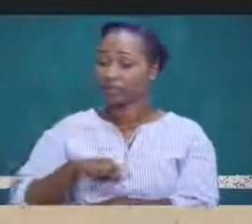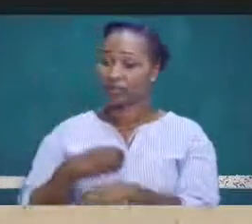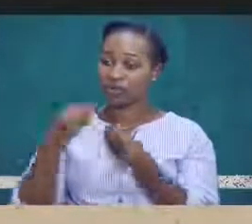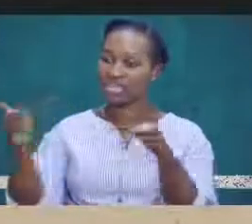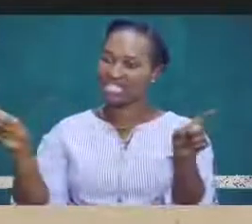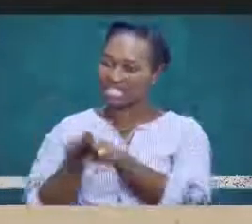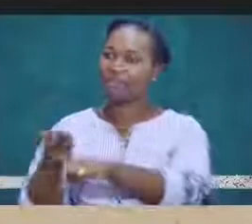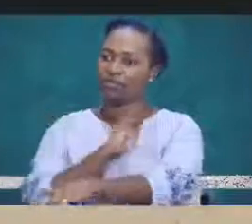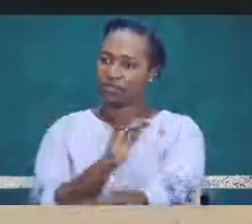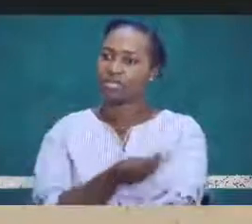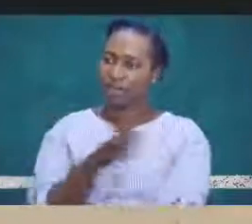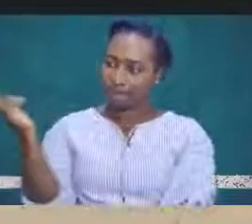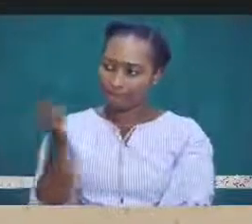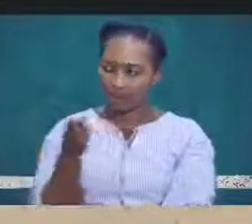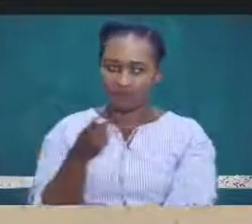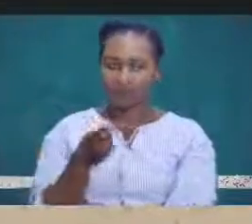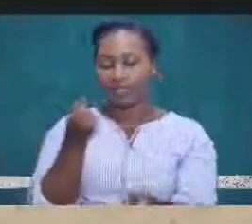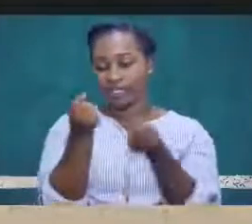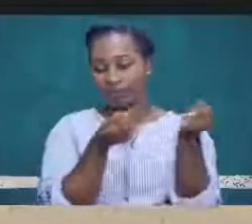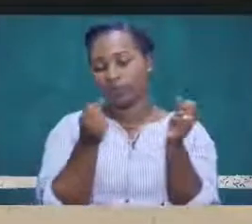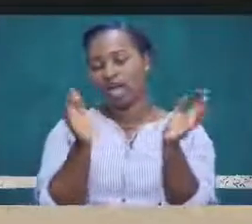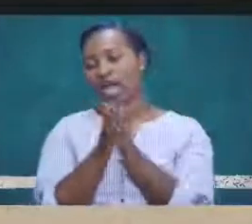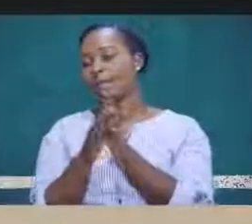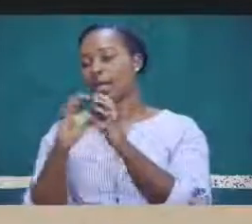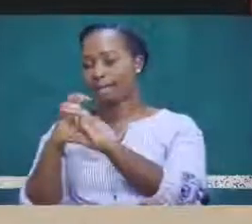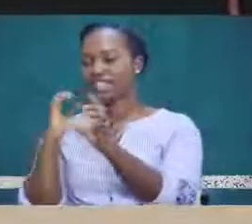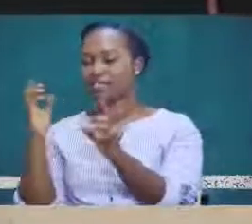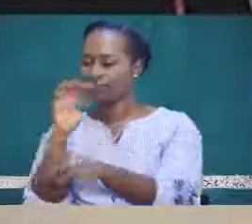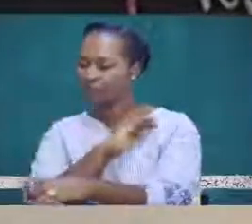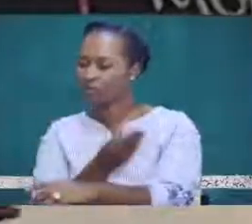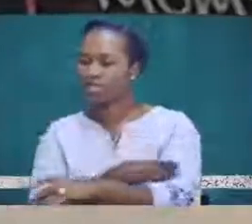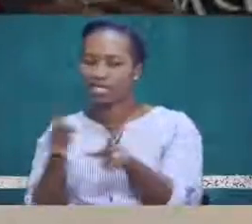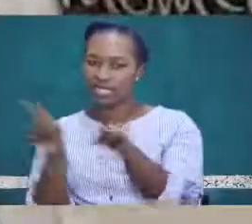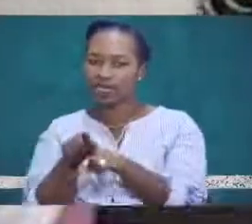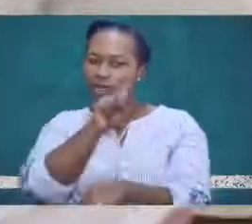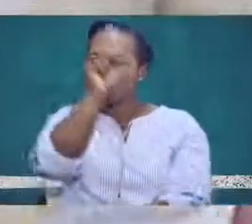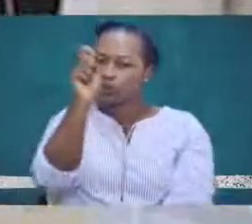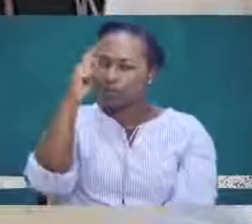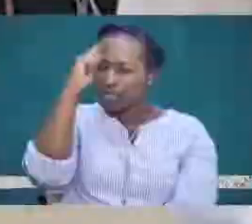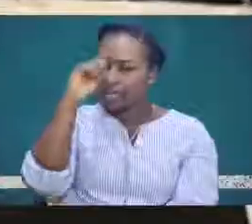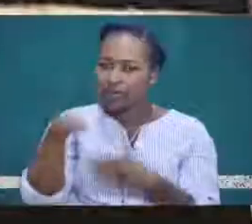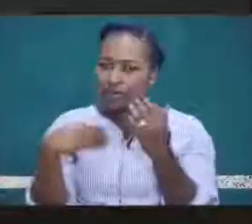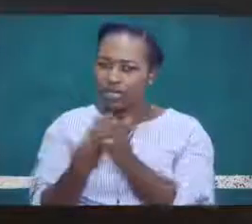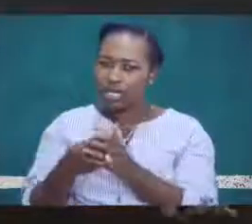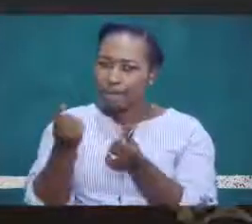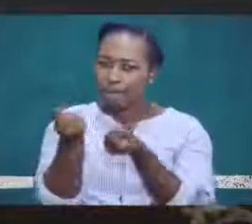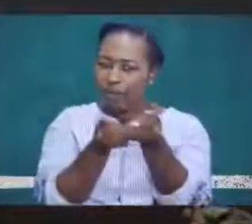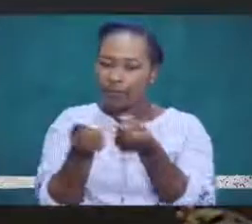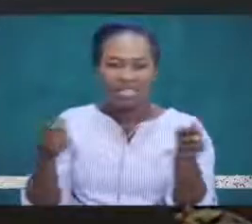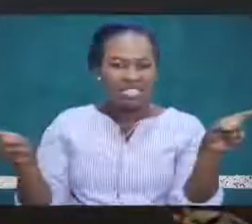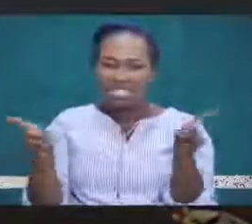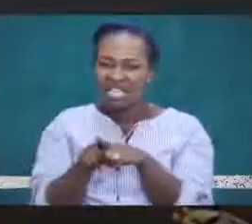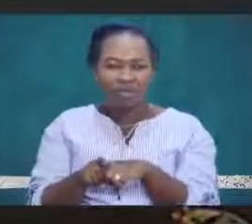same force, that is the car and the bus, same force, do you think they will move at the same rate?